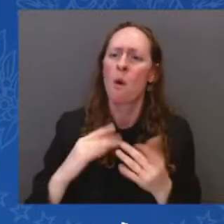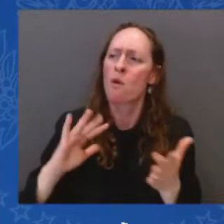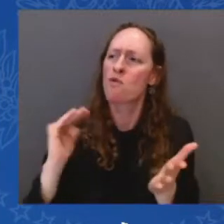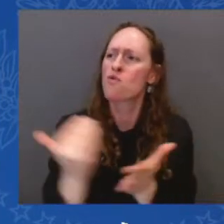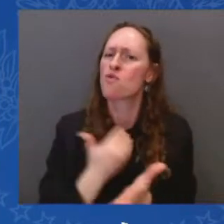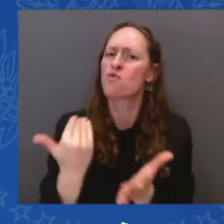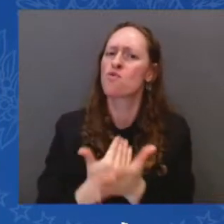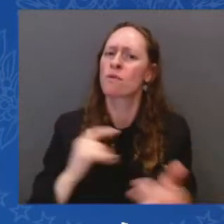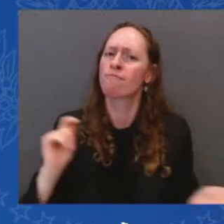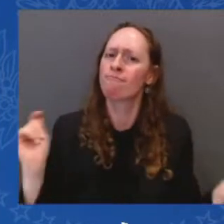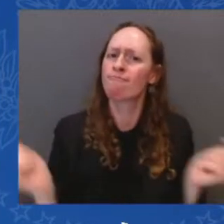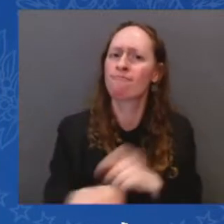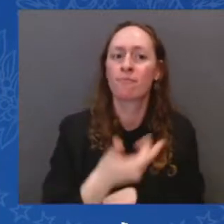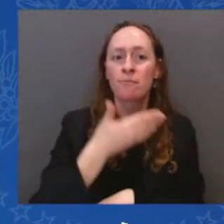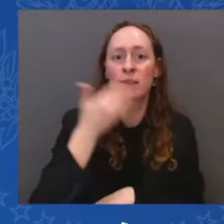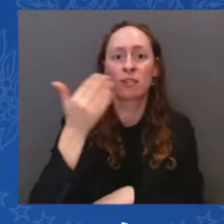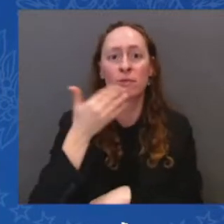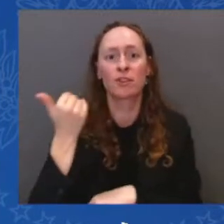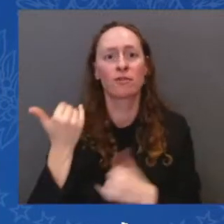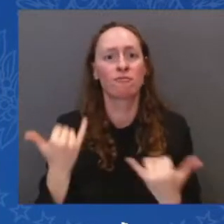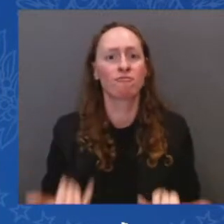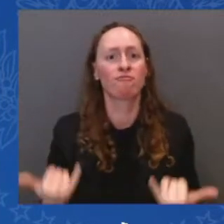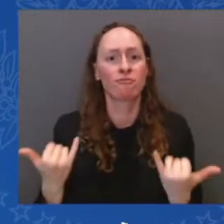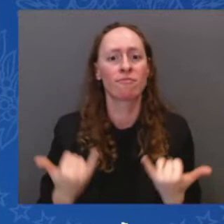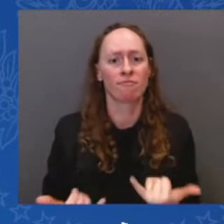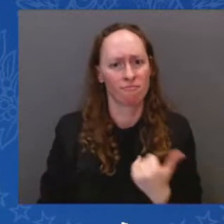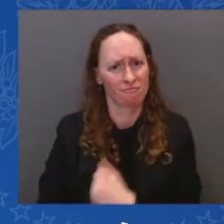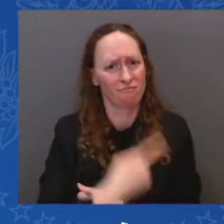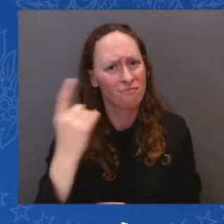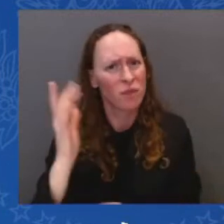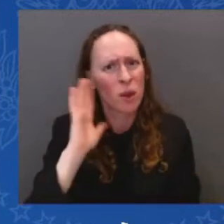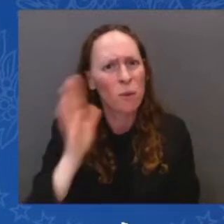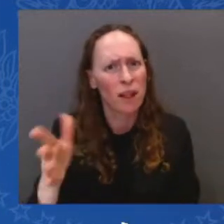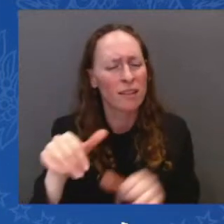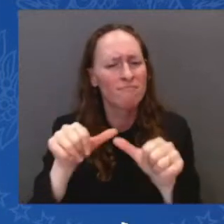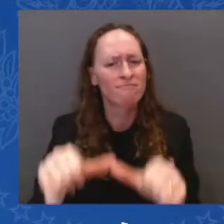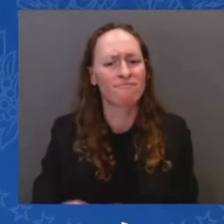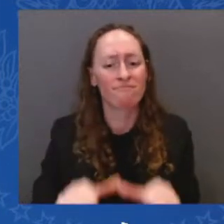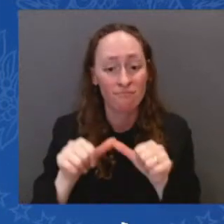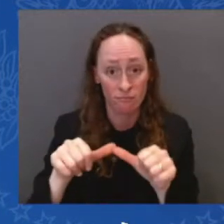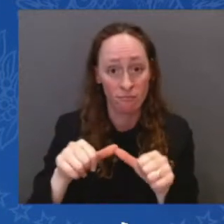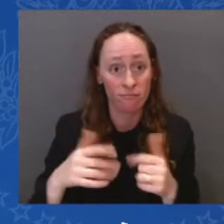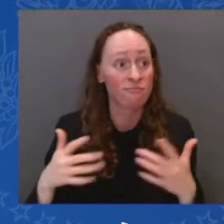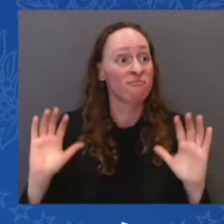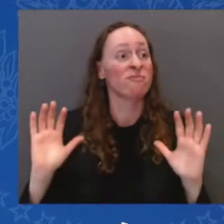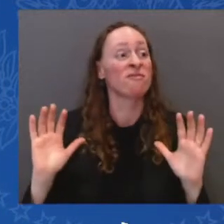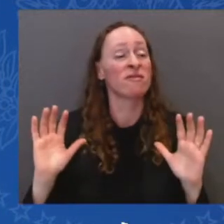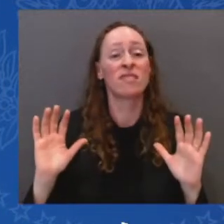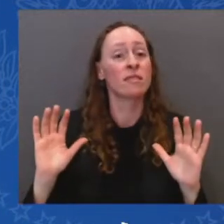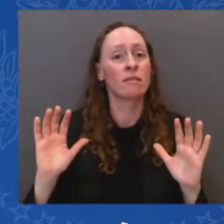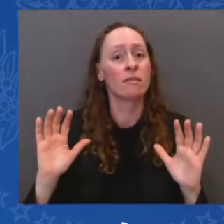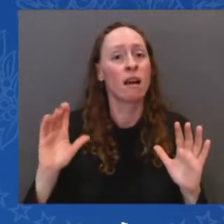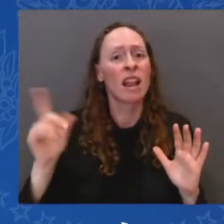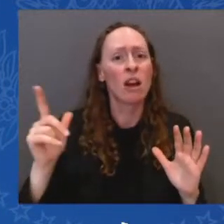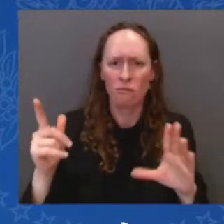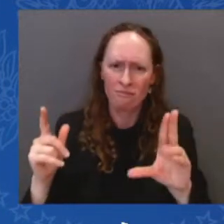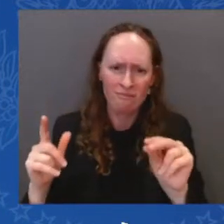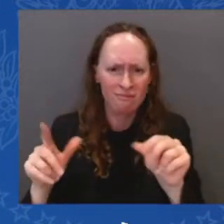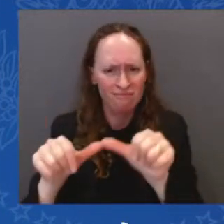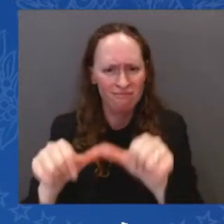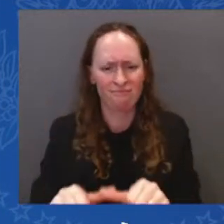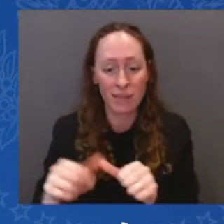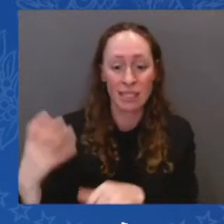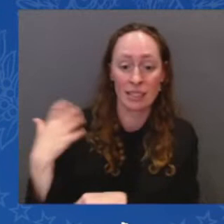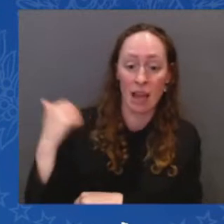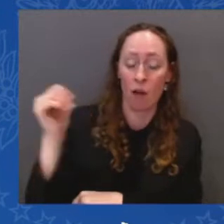stop. General C.Q. Brown is the right leader to accelerate change. He's the right man at the